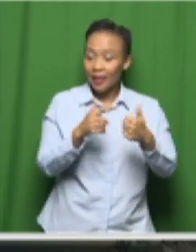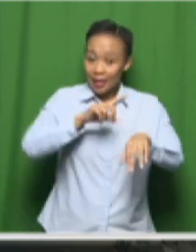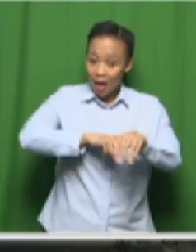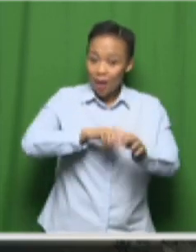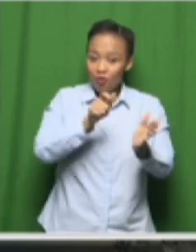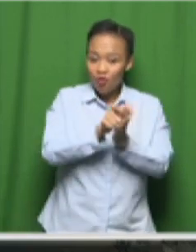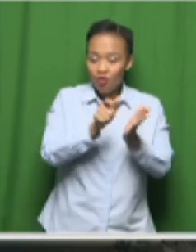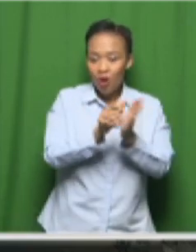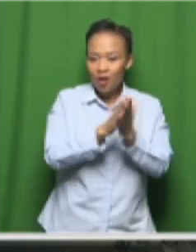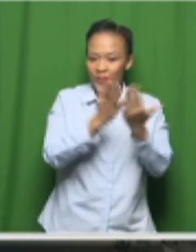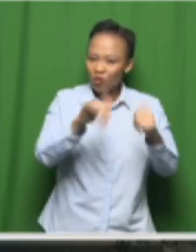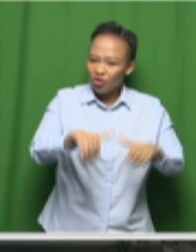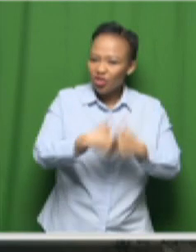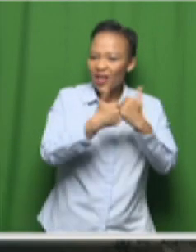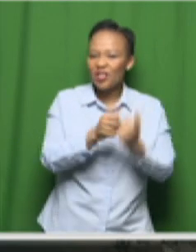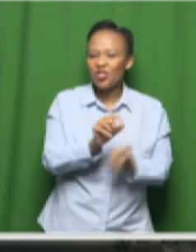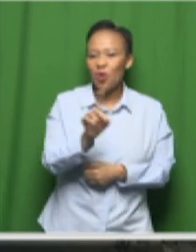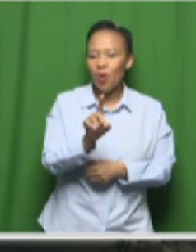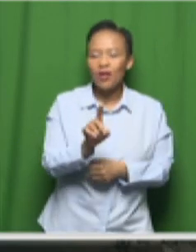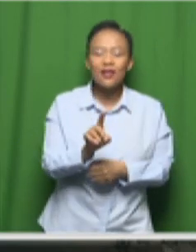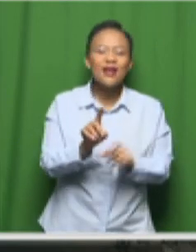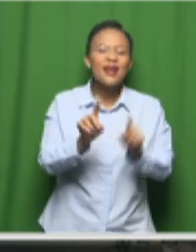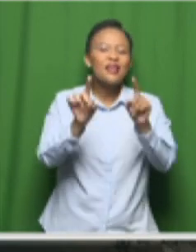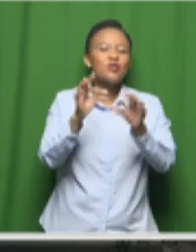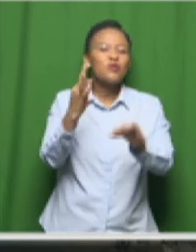book, particularly recounting such a horrific event?